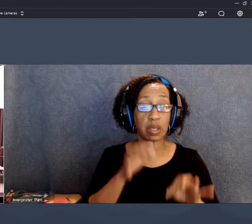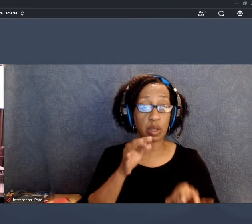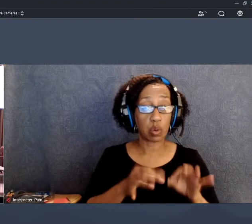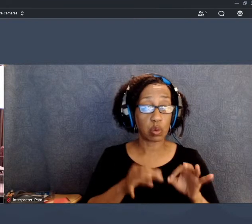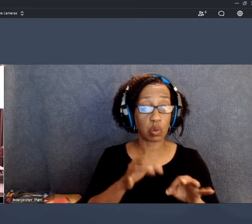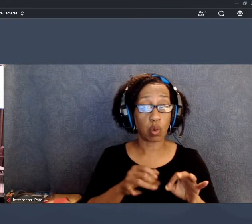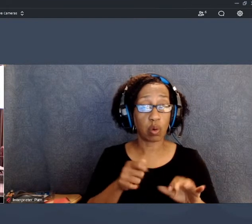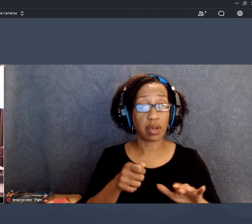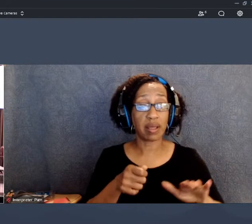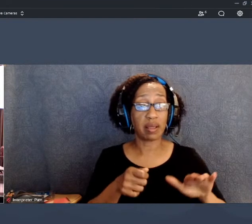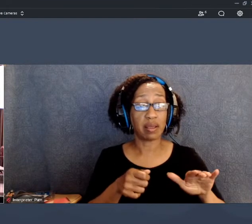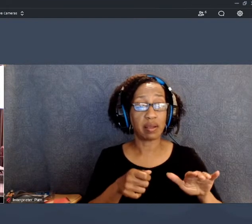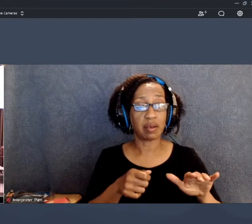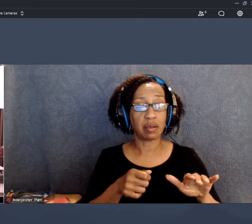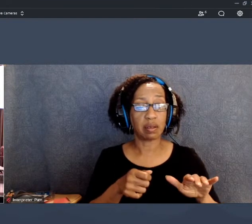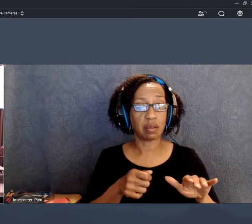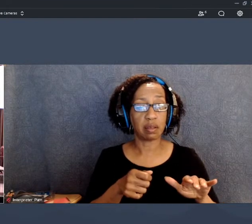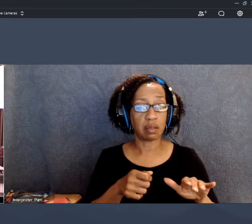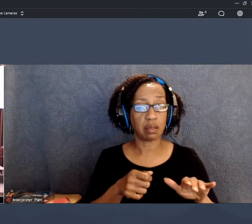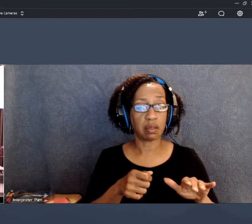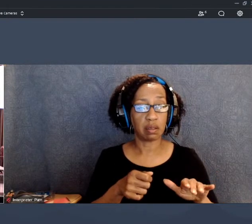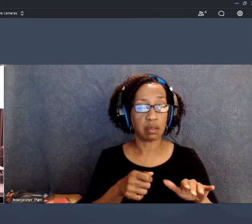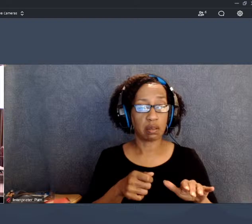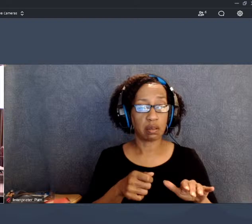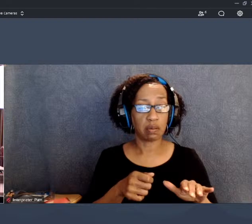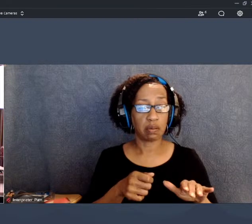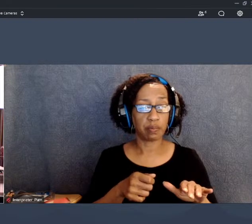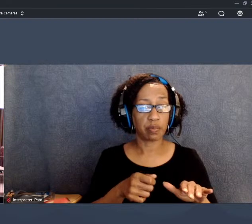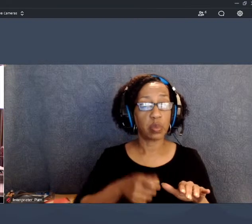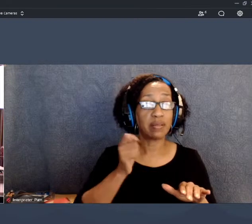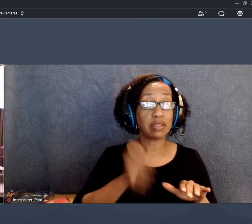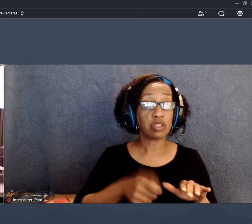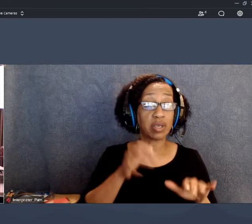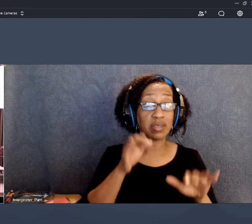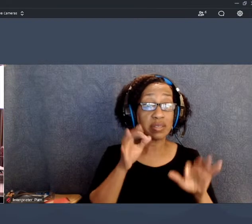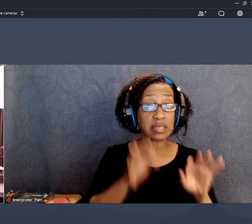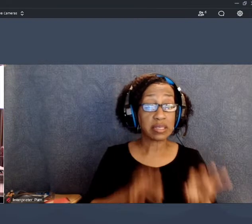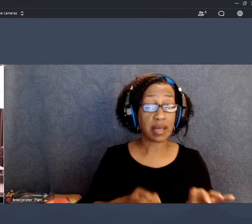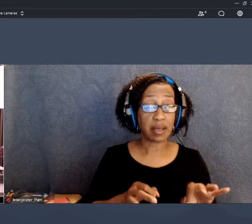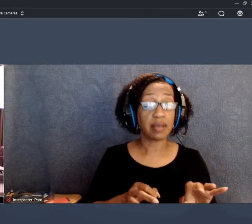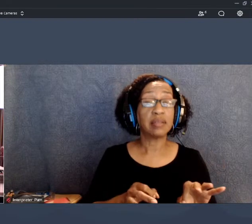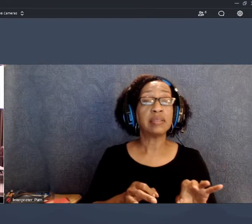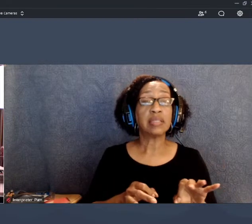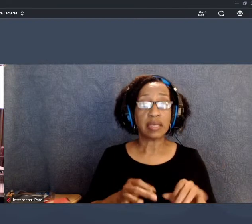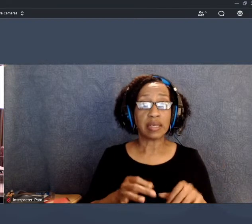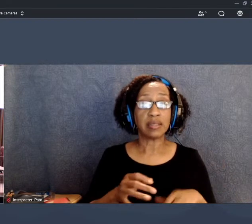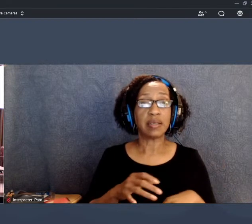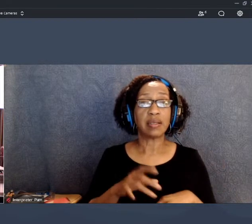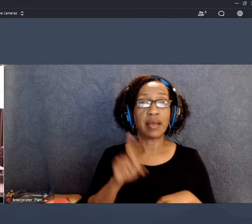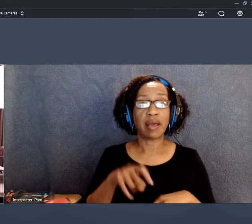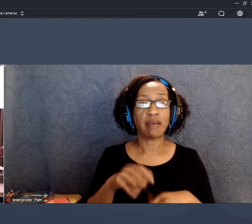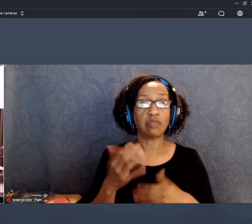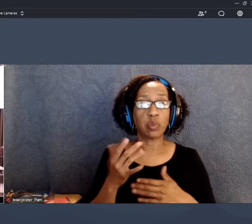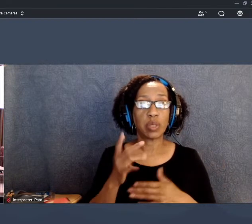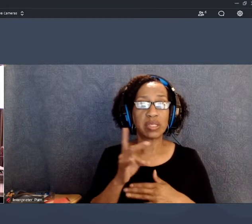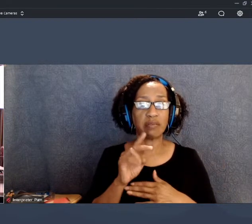of possession, meaning before the sheriff or moving company can take the property and put it outside the premises. Oh, okay. So that's